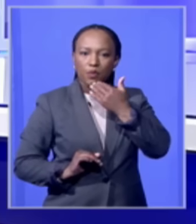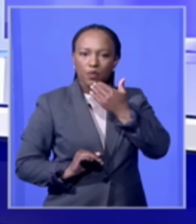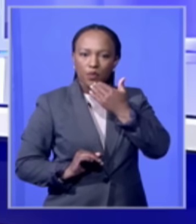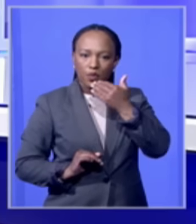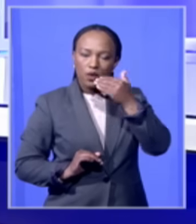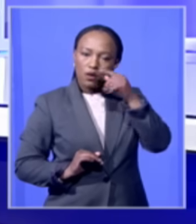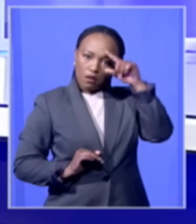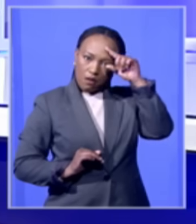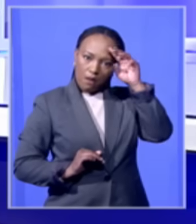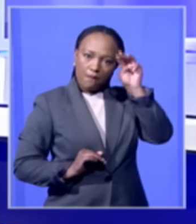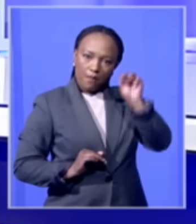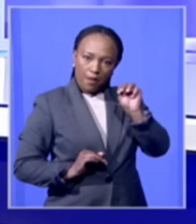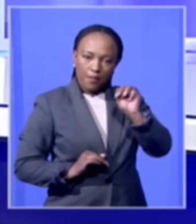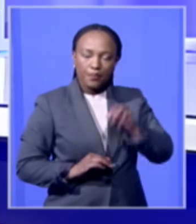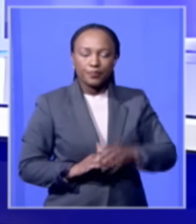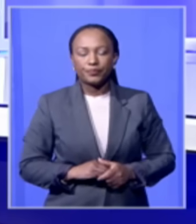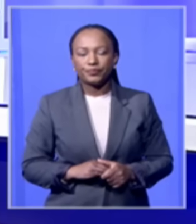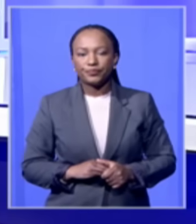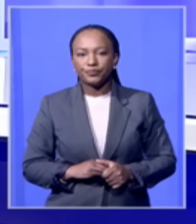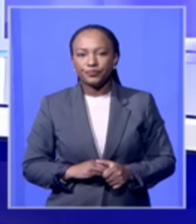polaelo ya diatla Mpho Teme.